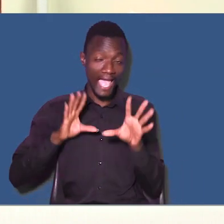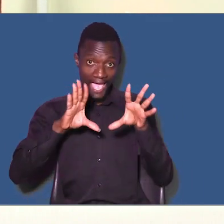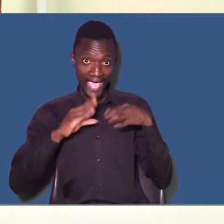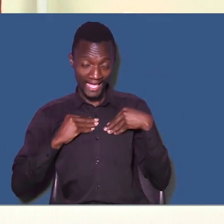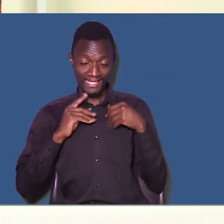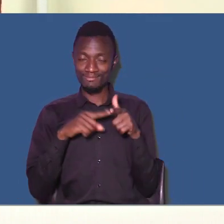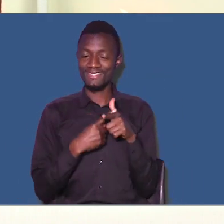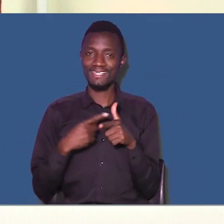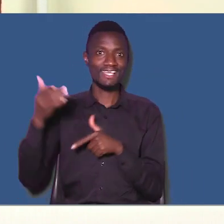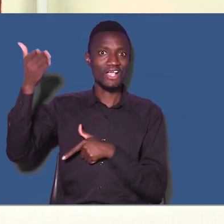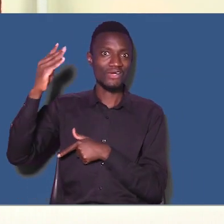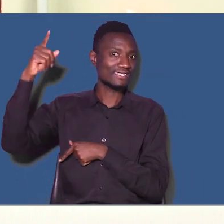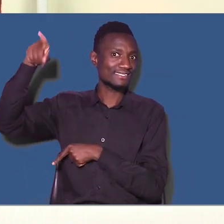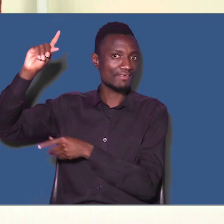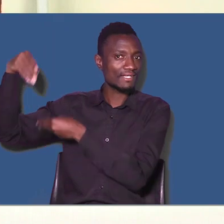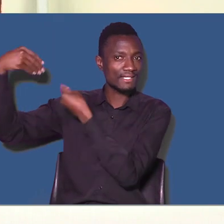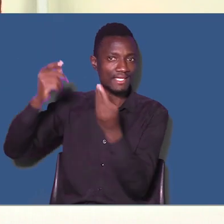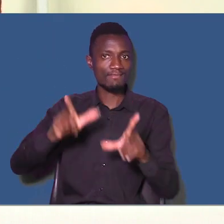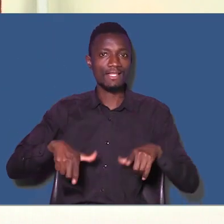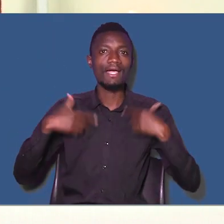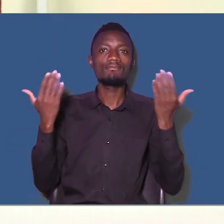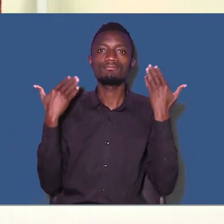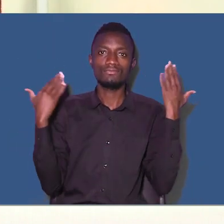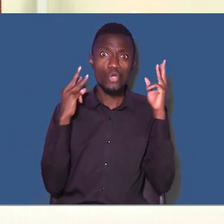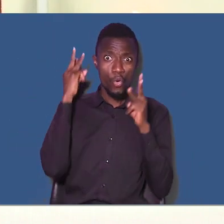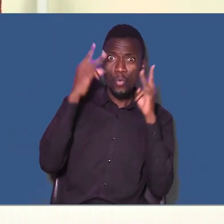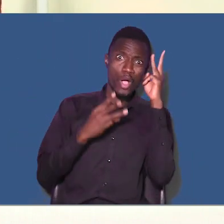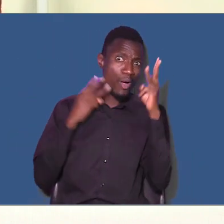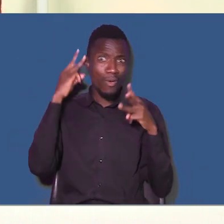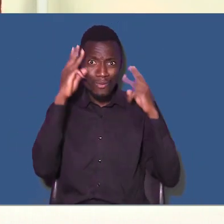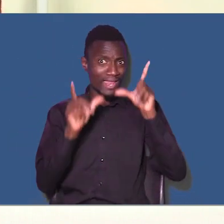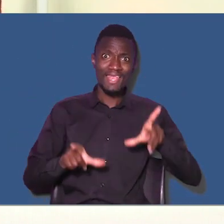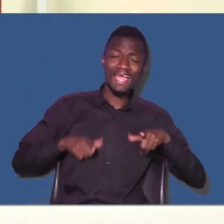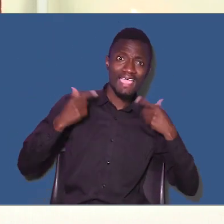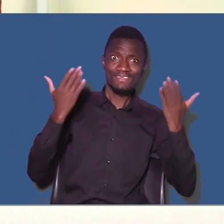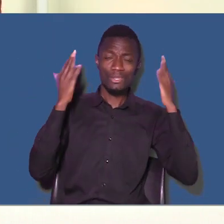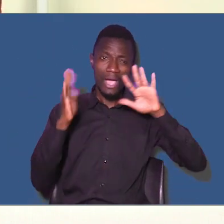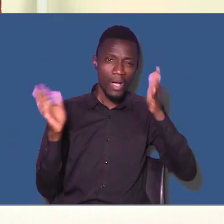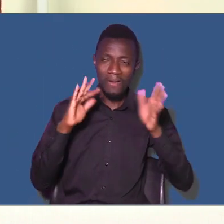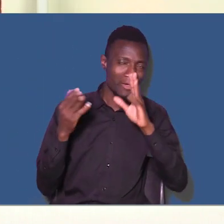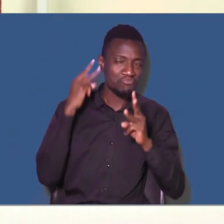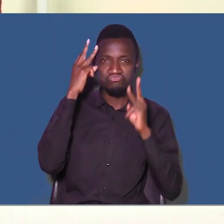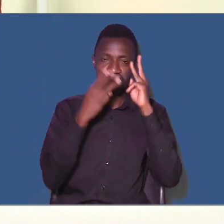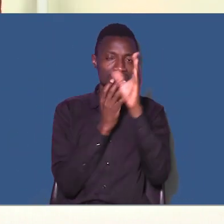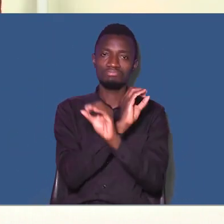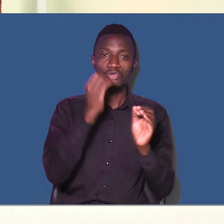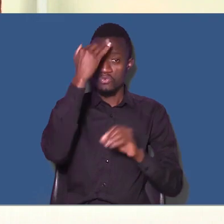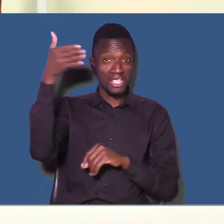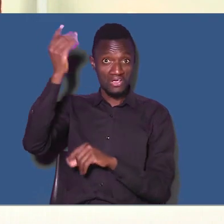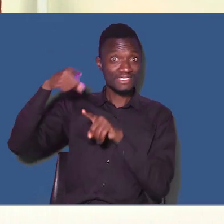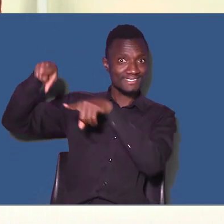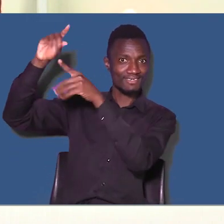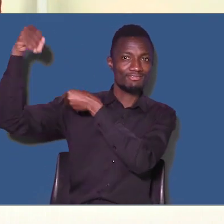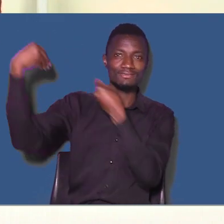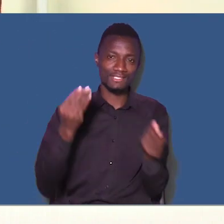worry about eternal life, because you've been given by God himself, and he has guaranteed it